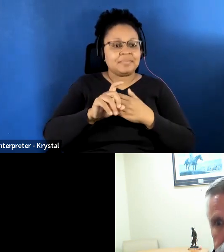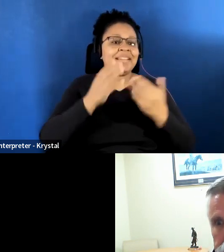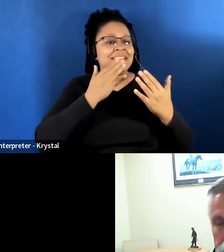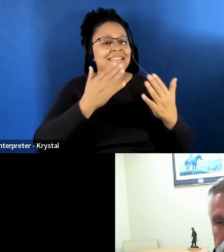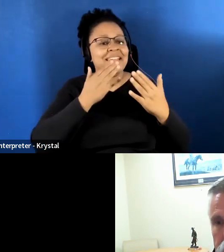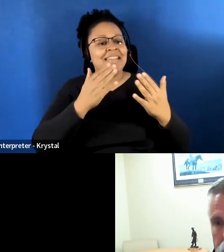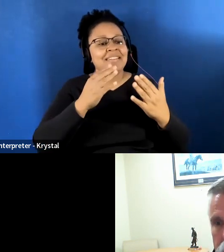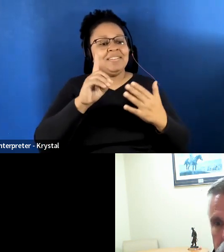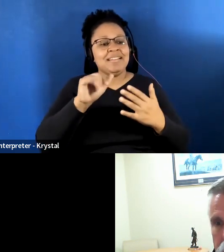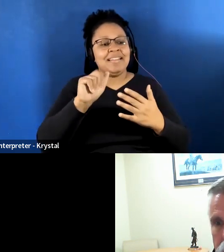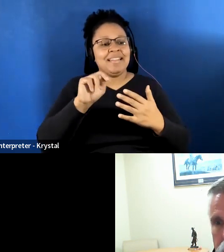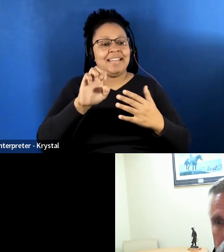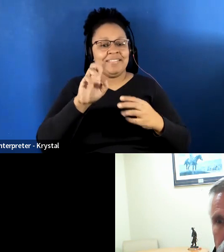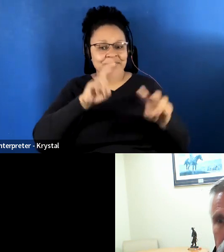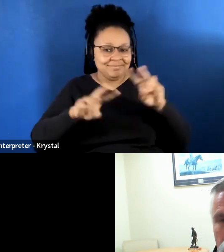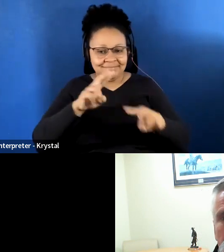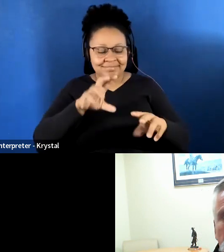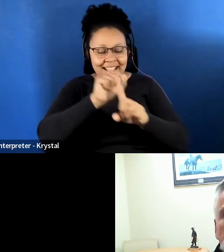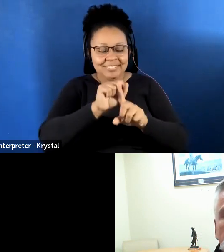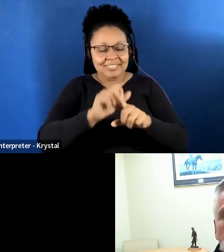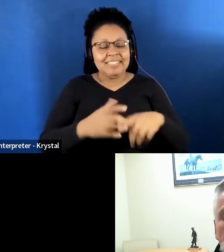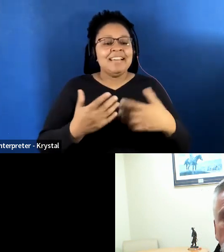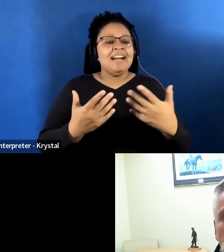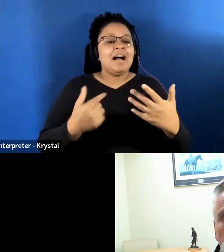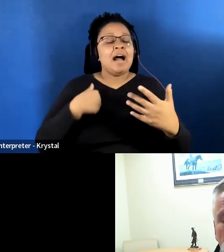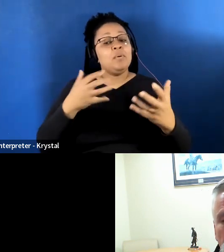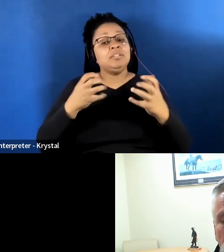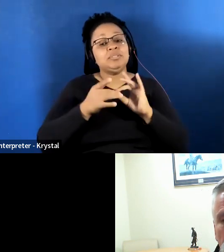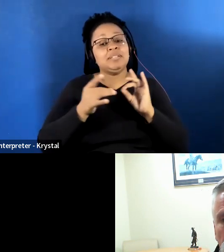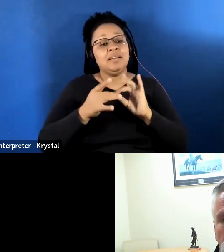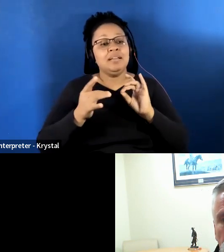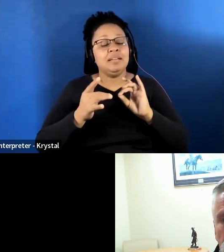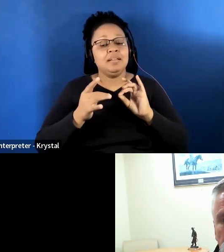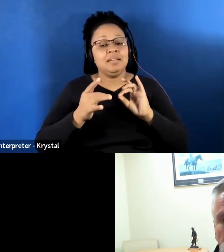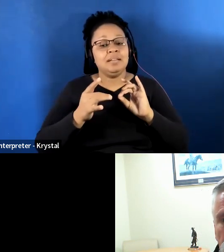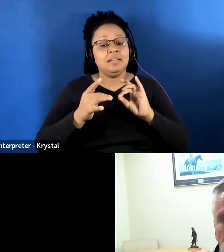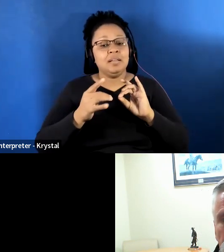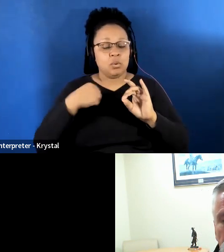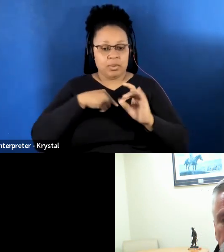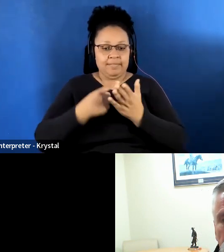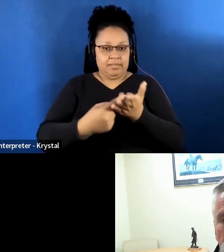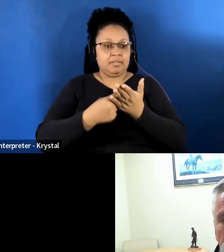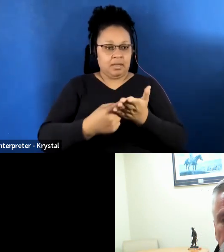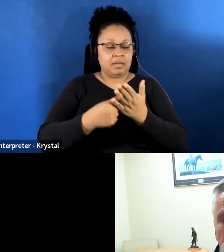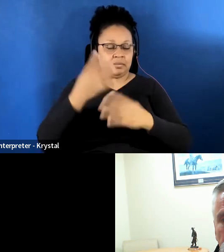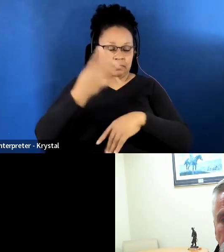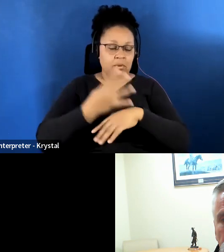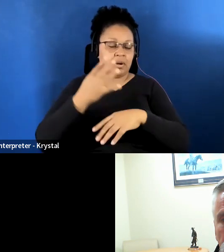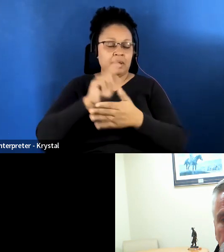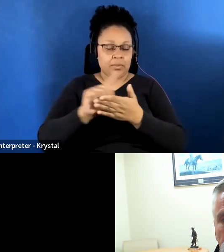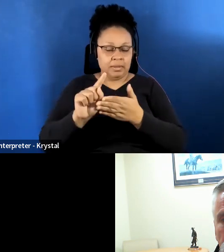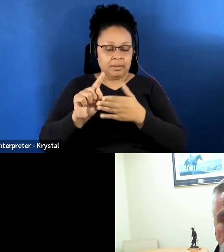you, Diane, for being so observant. What I was going to say was, we've had conversations about this,